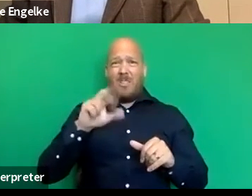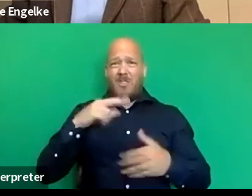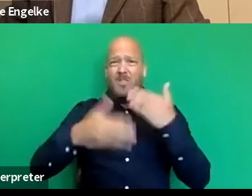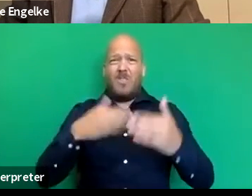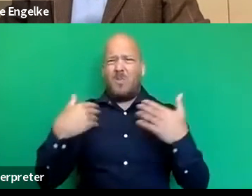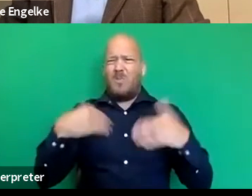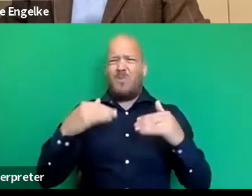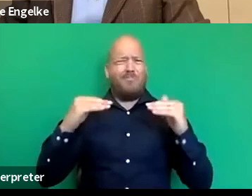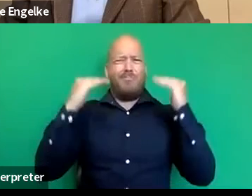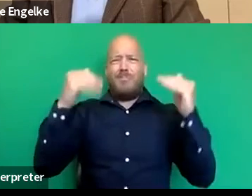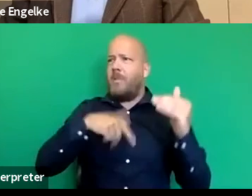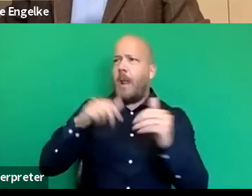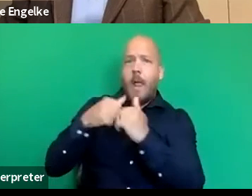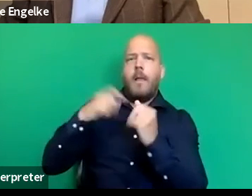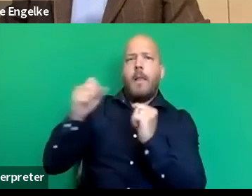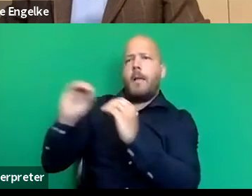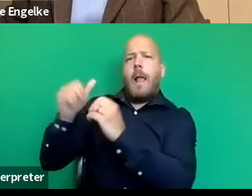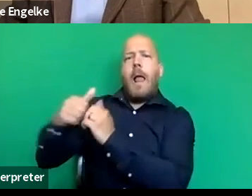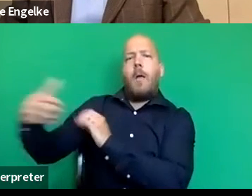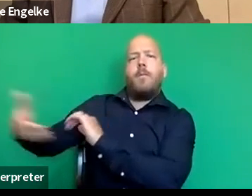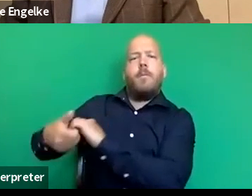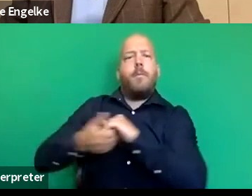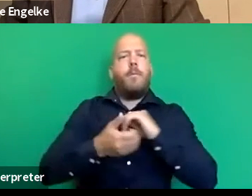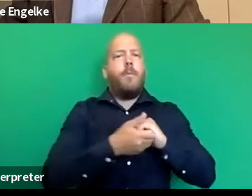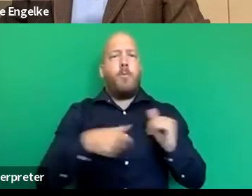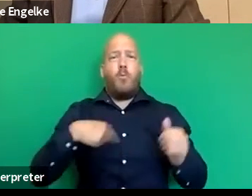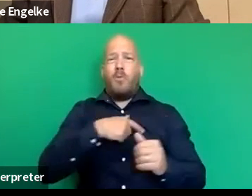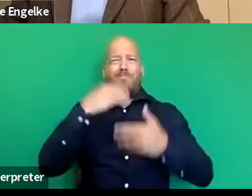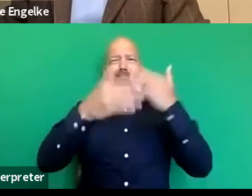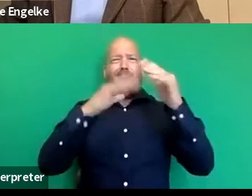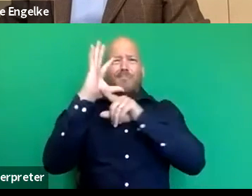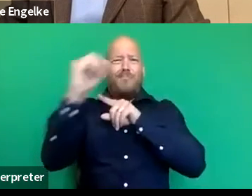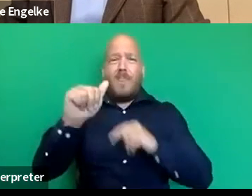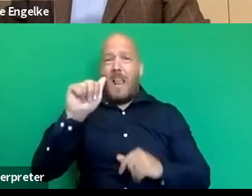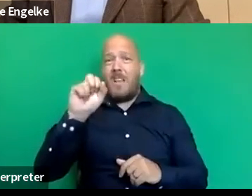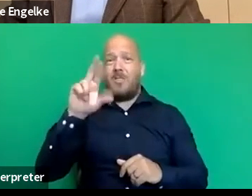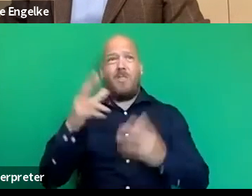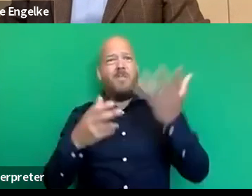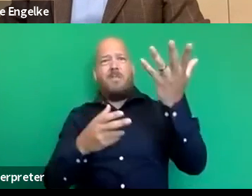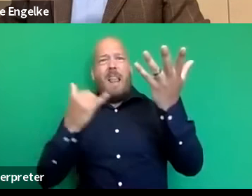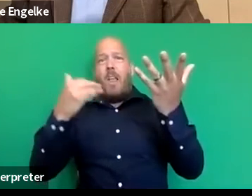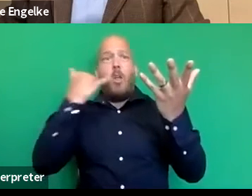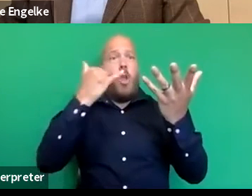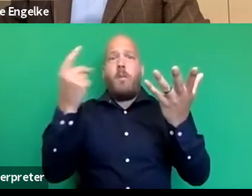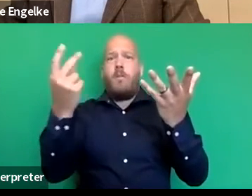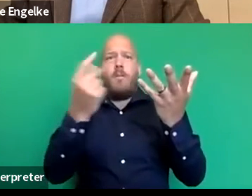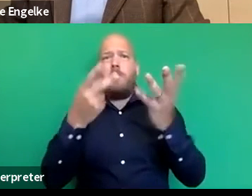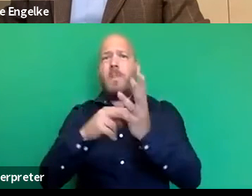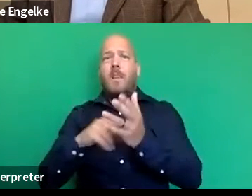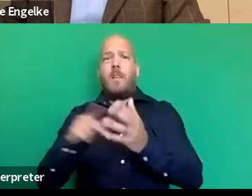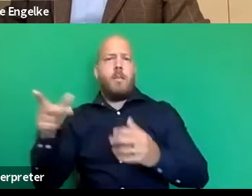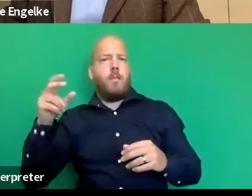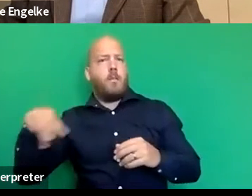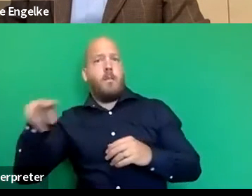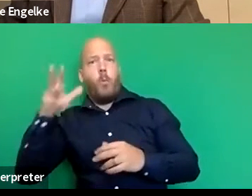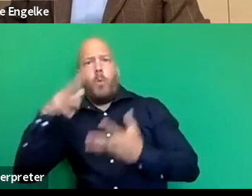ASR provider on our calls, there's not anyone listening to the call. And in fact, those cloud-based ASR